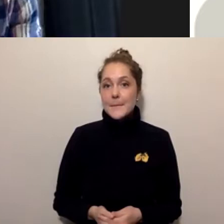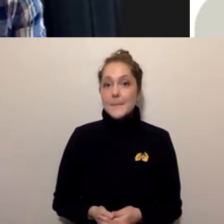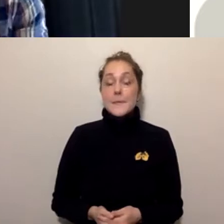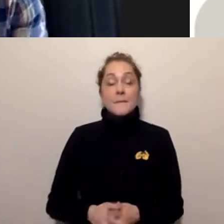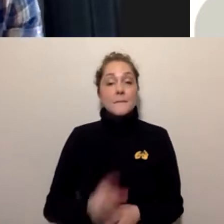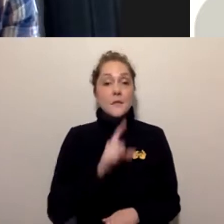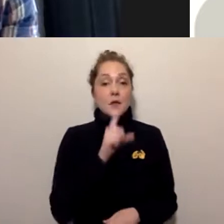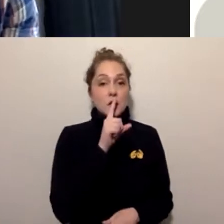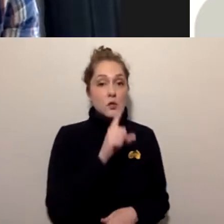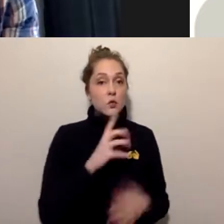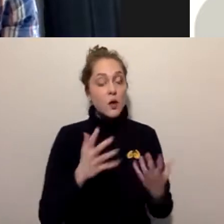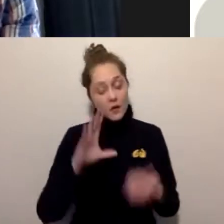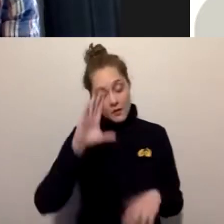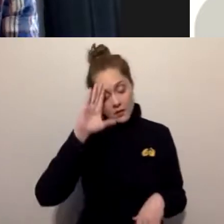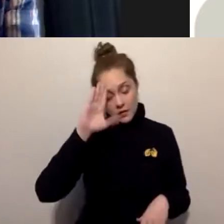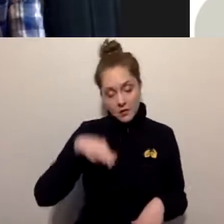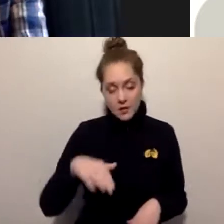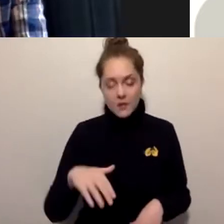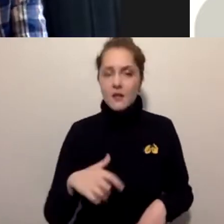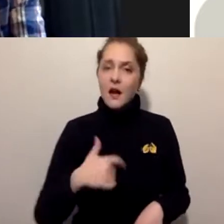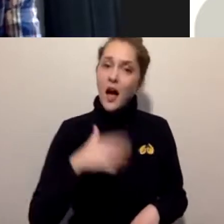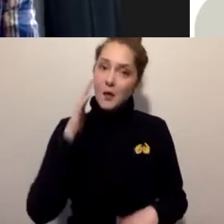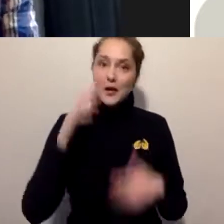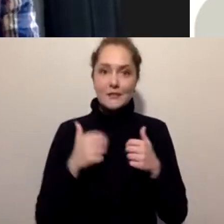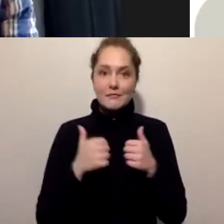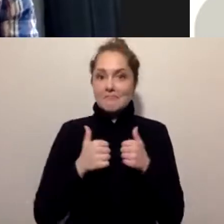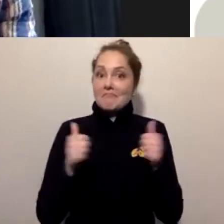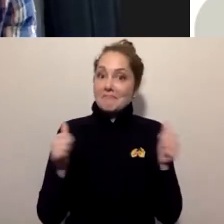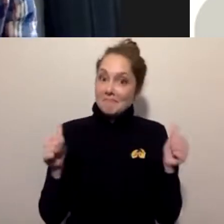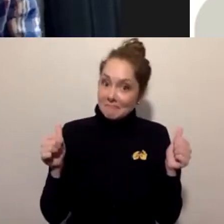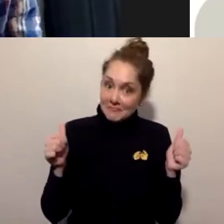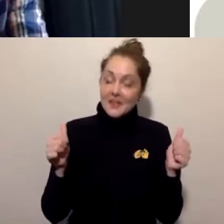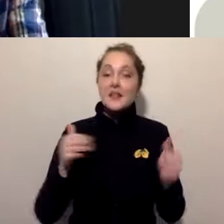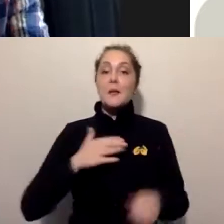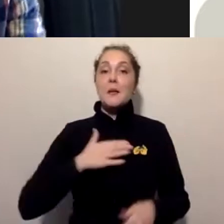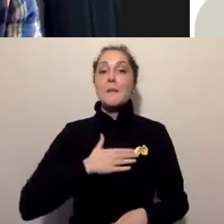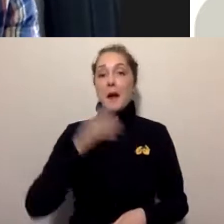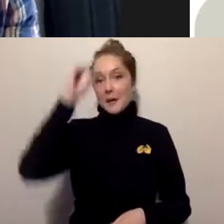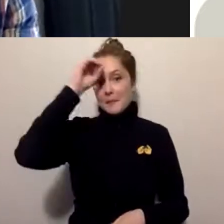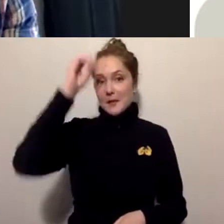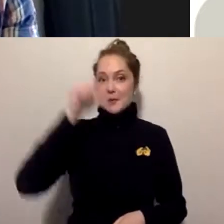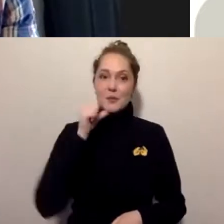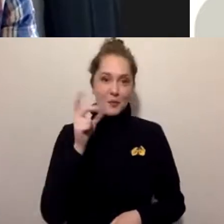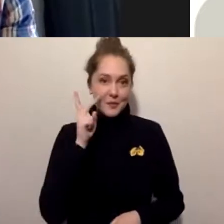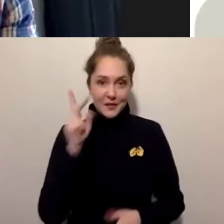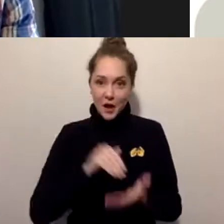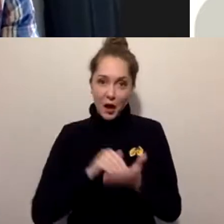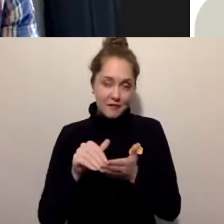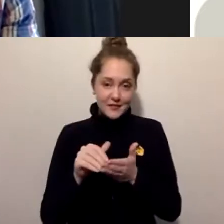Sure. Well, I'm going to be a little vulnerable here, which, in my opinion, you don't see candidates do very